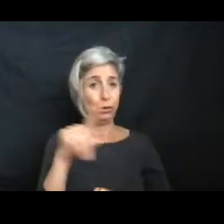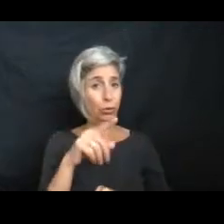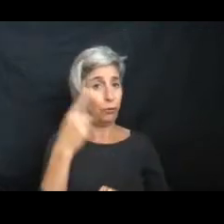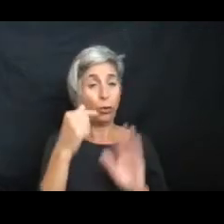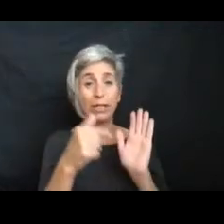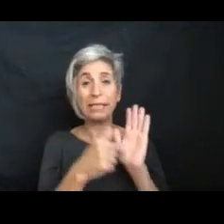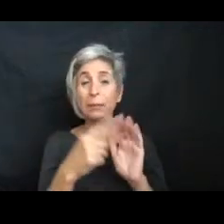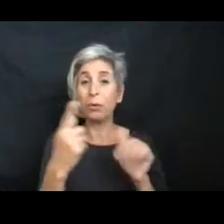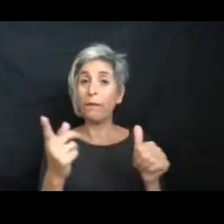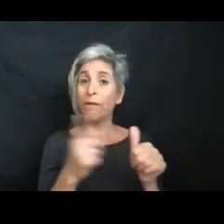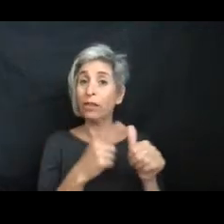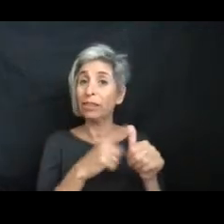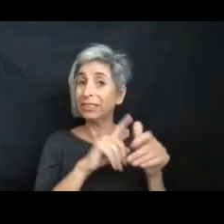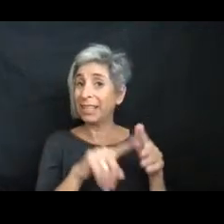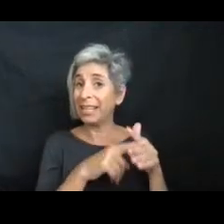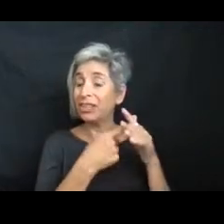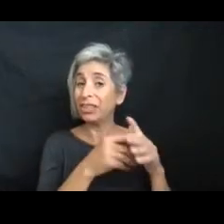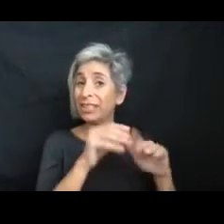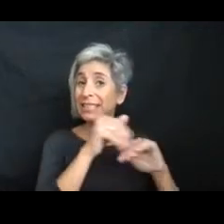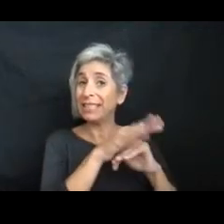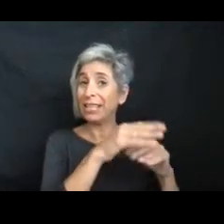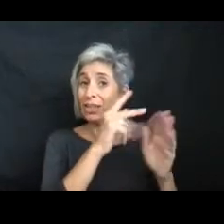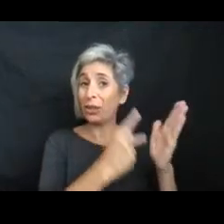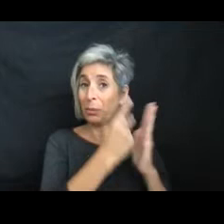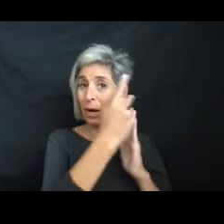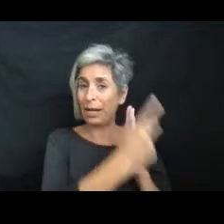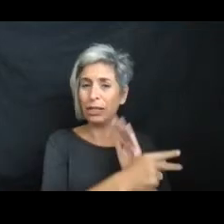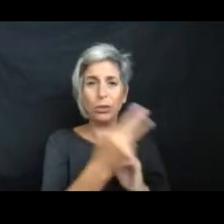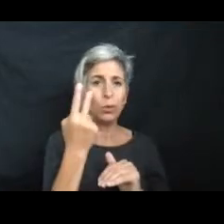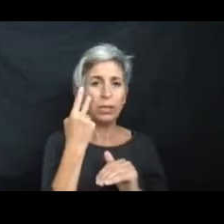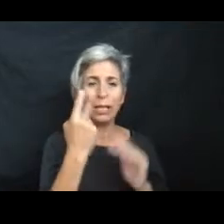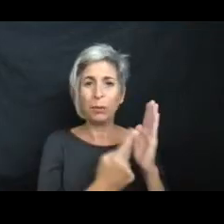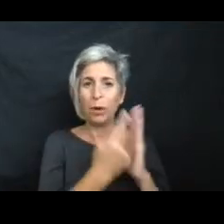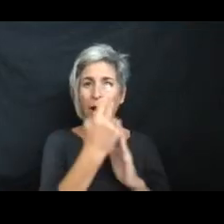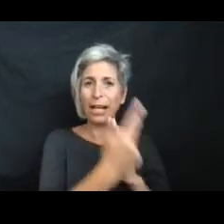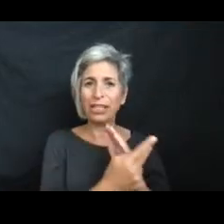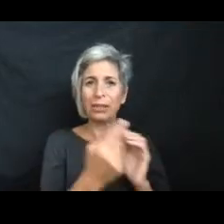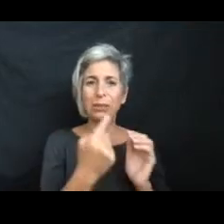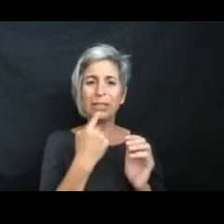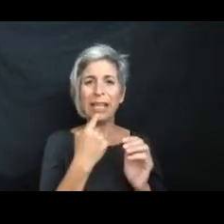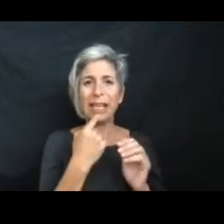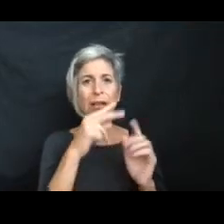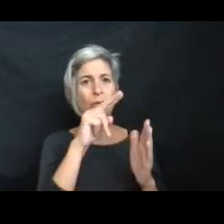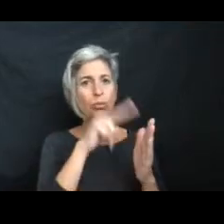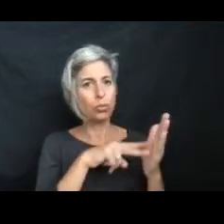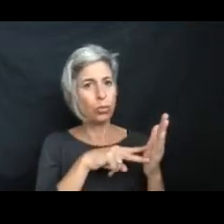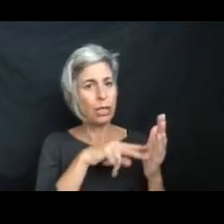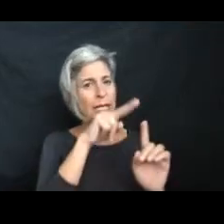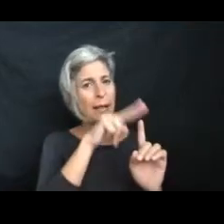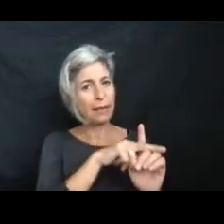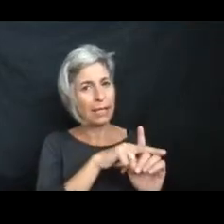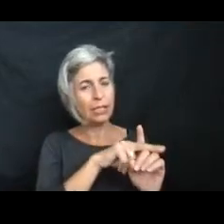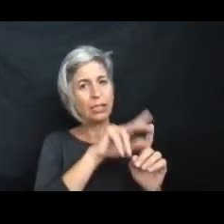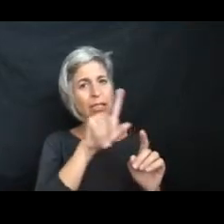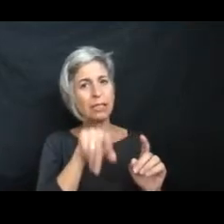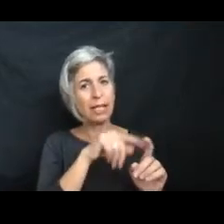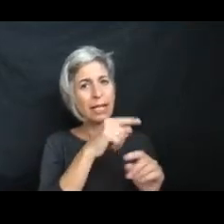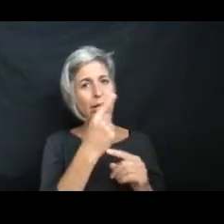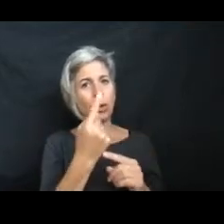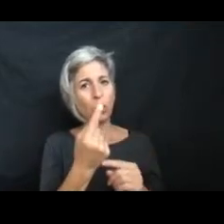first initially submit your project, you'll see this project section where you can see your application. Cycle 1, here's everything